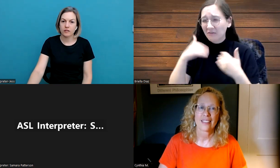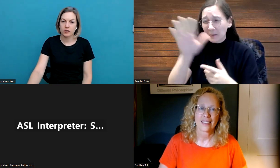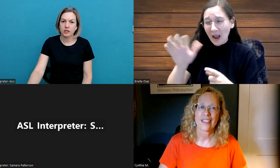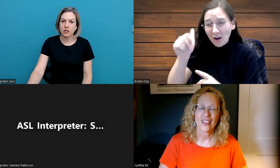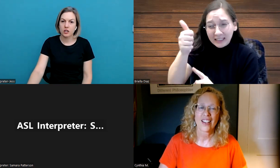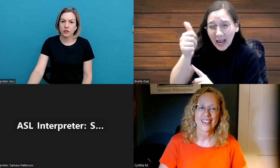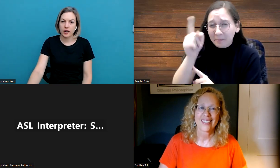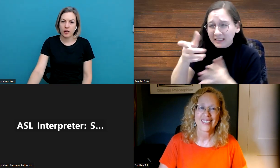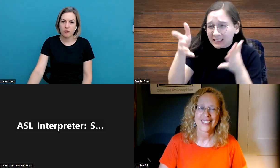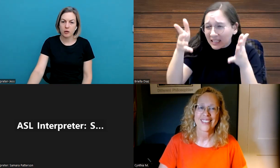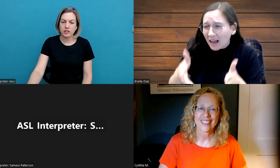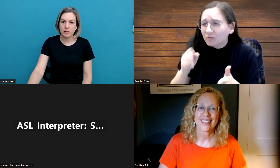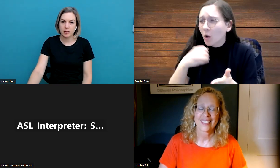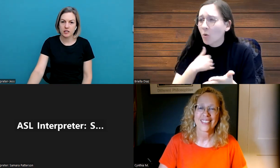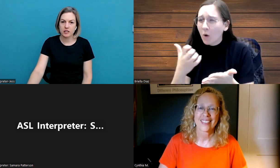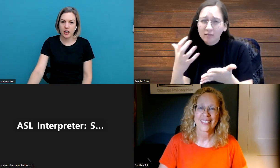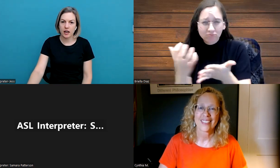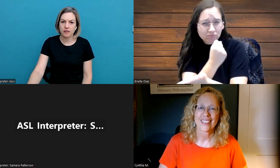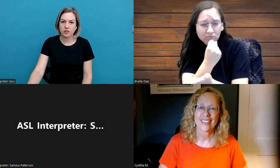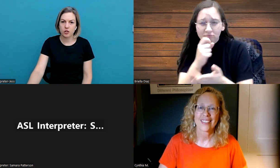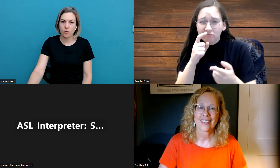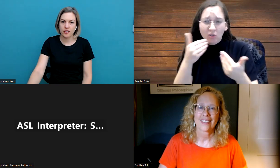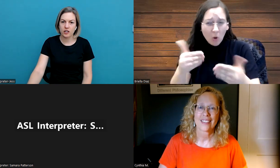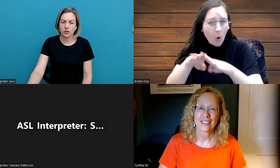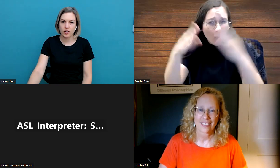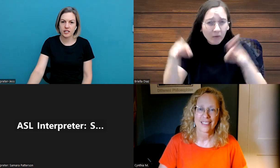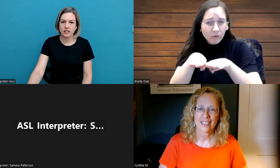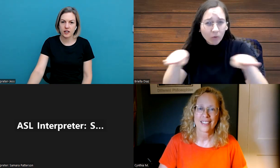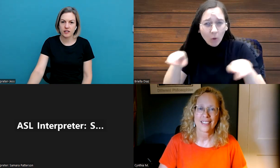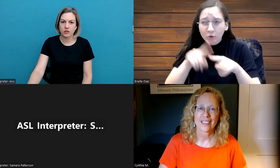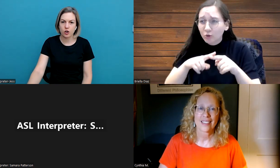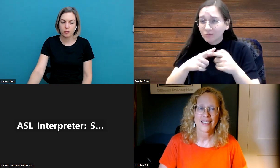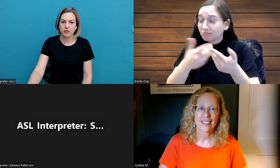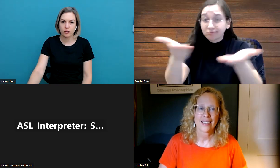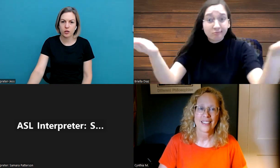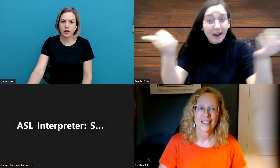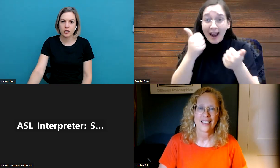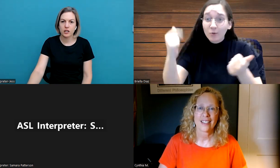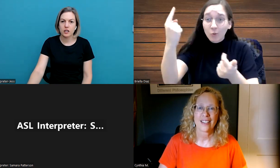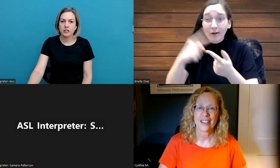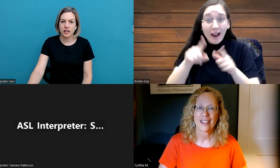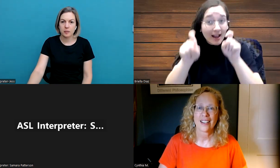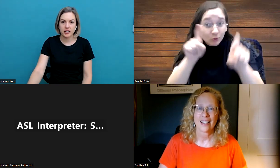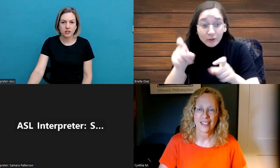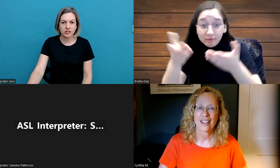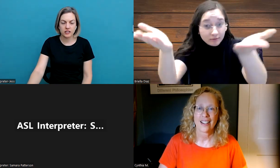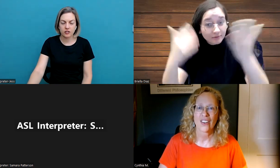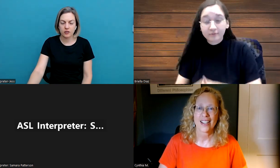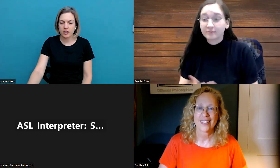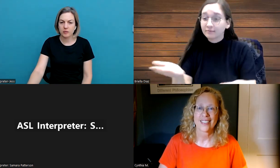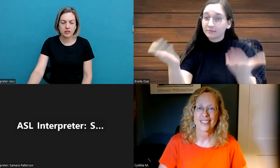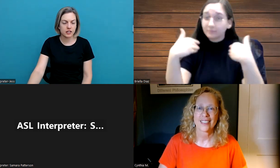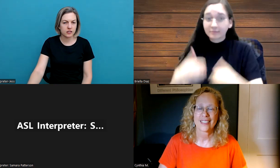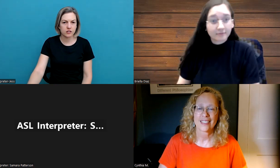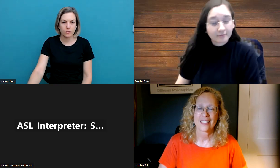Okay, great. We have about 10 minutes left, so I think I'll go ahead and take the time now to open the floor. To anybody else